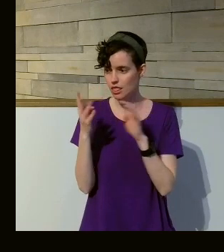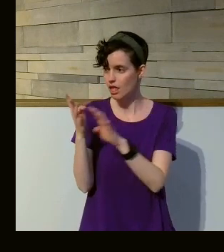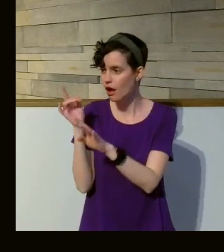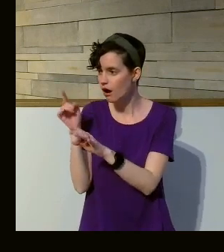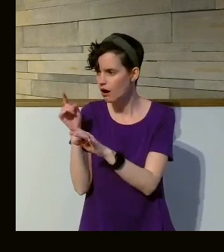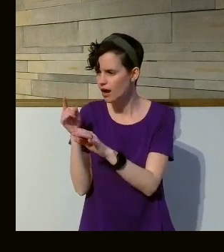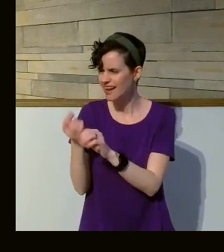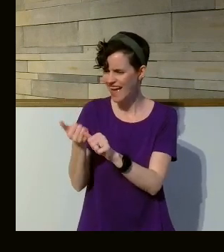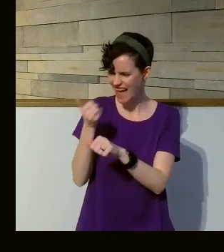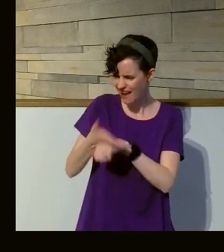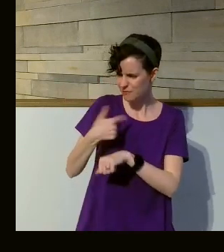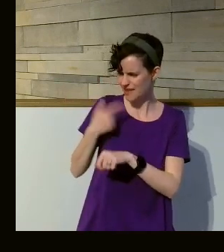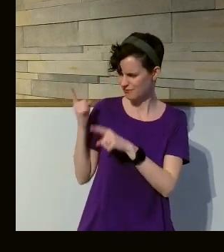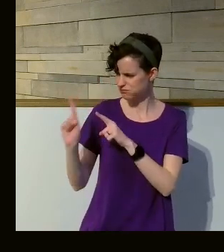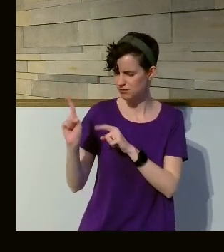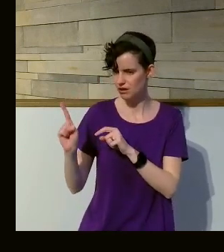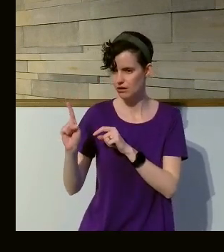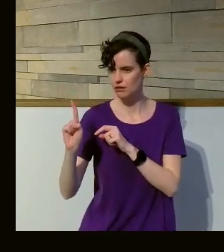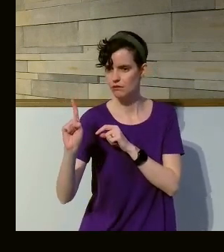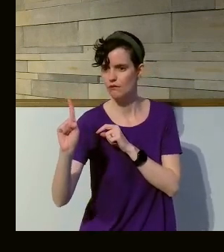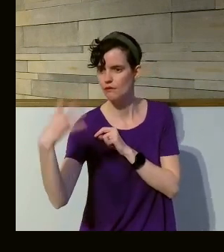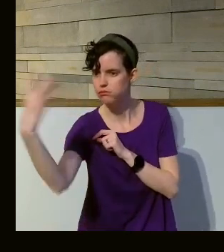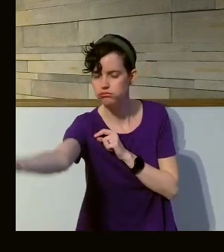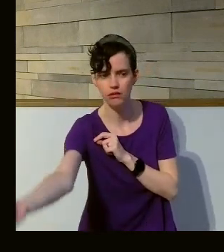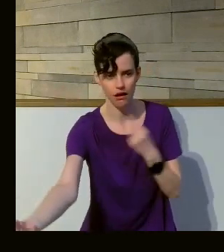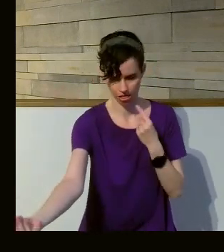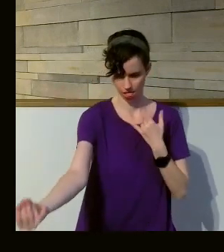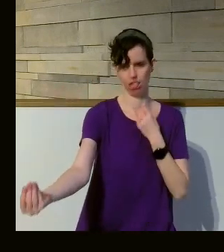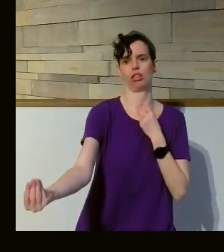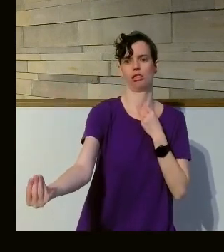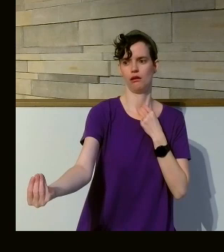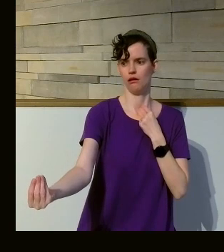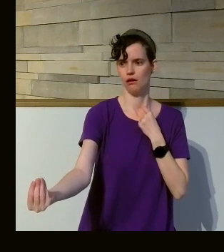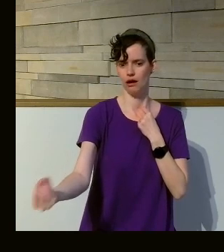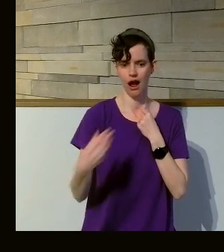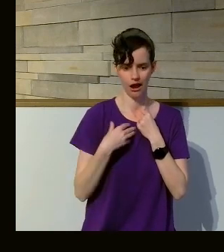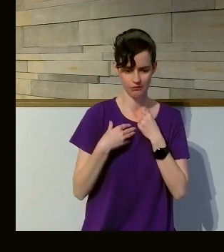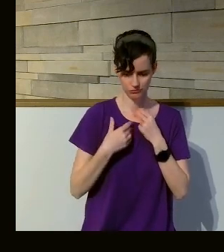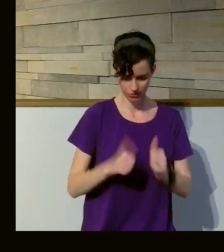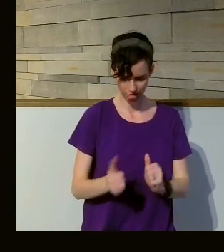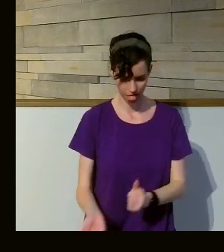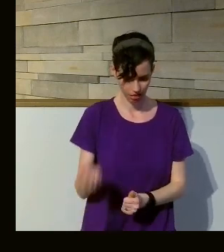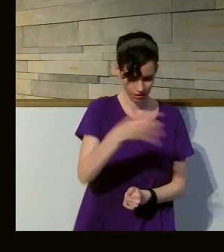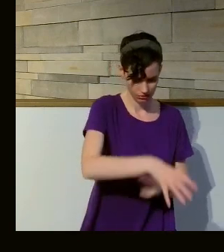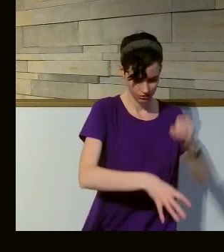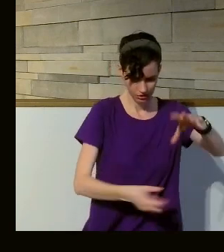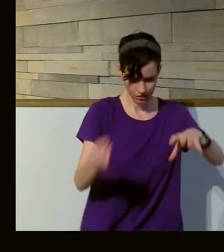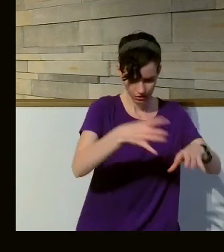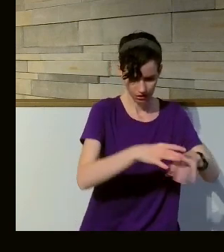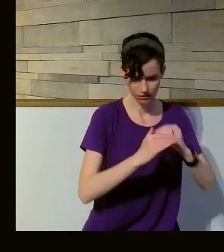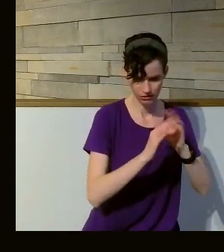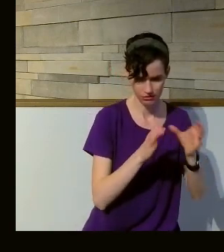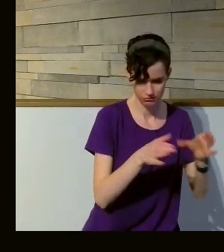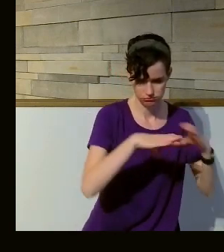guy got in line after me in that line over there. And sure enough, he's going to be out the door before I'm even unloading my cart, right? Right.